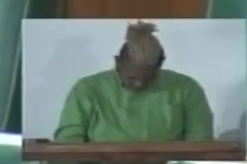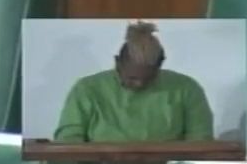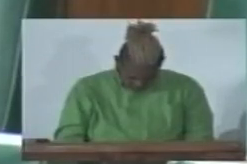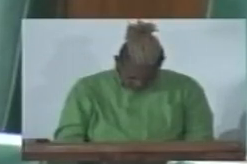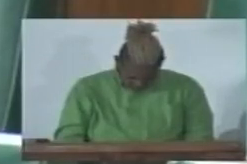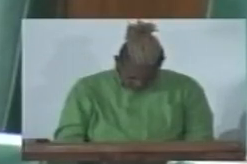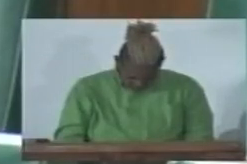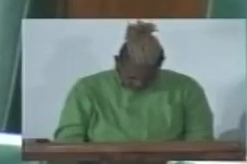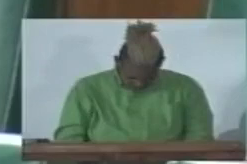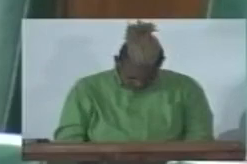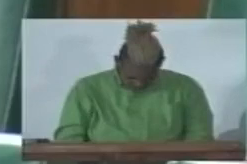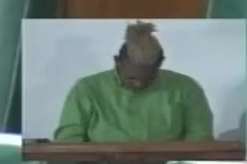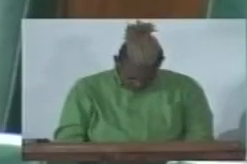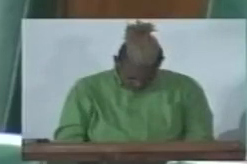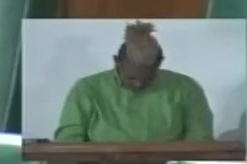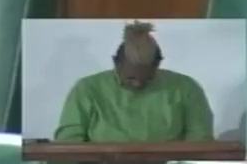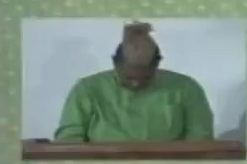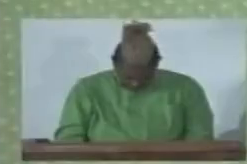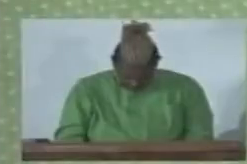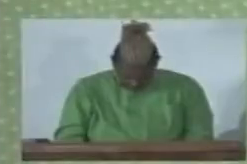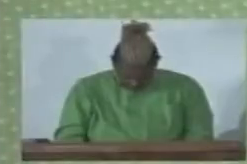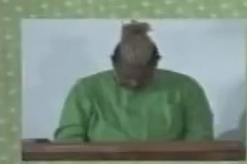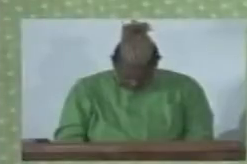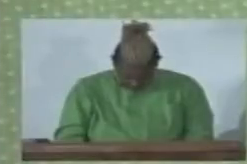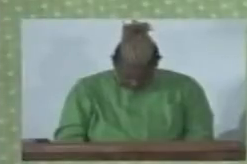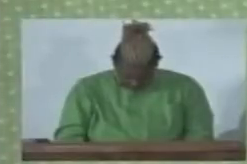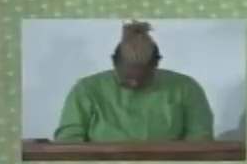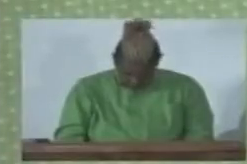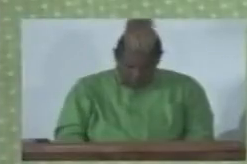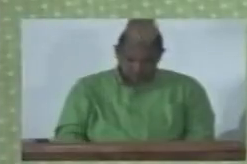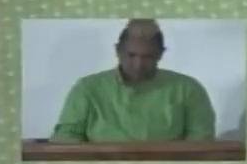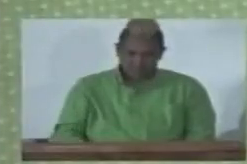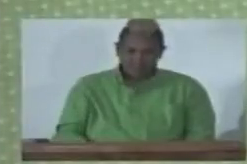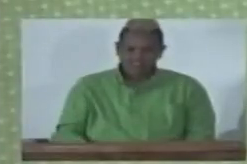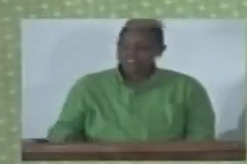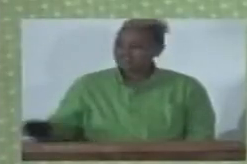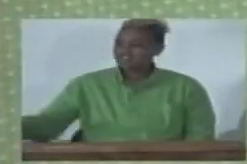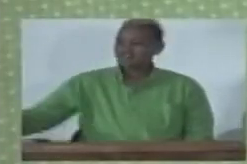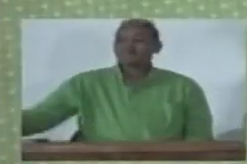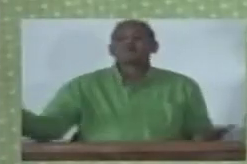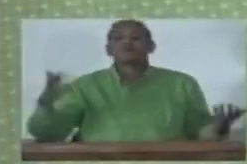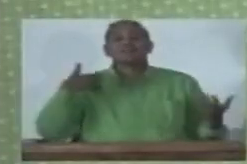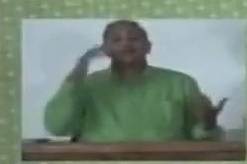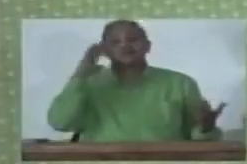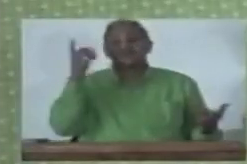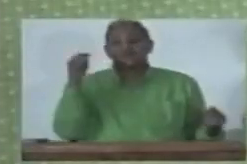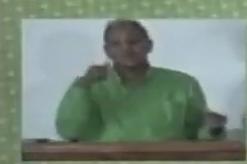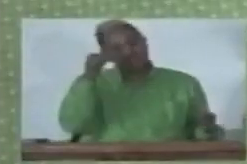Mr. President. Members, just remember it's in my genes, right?